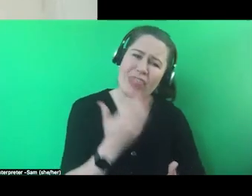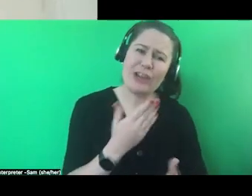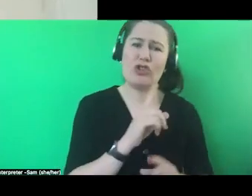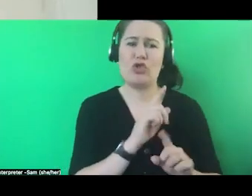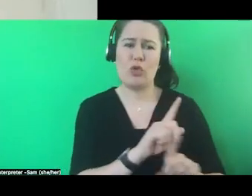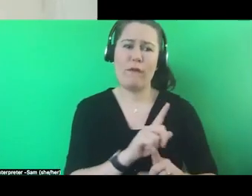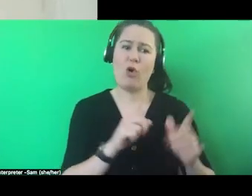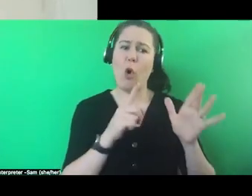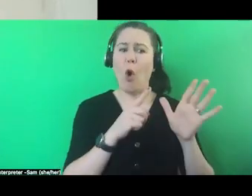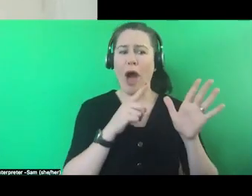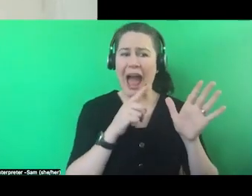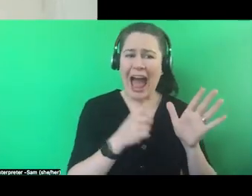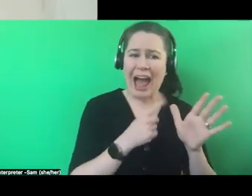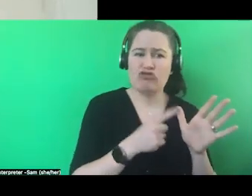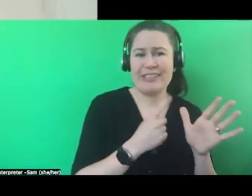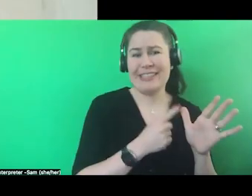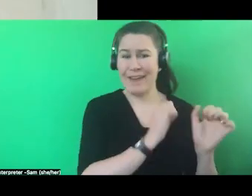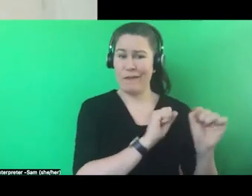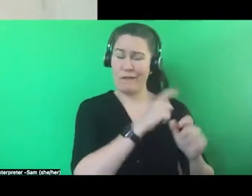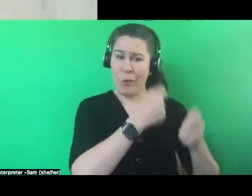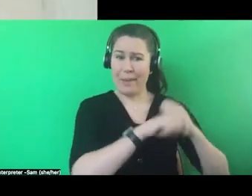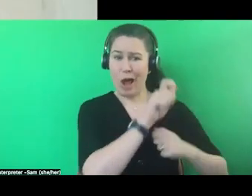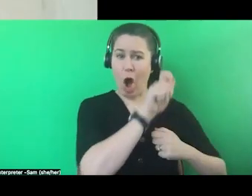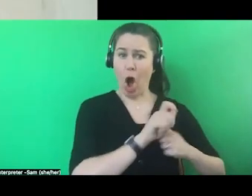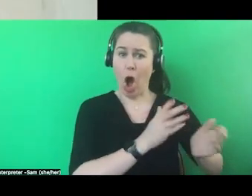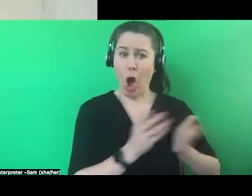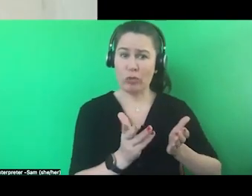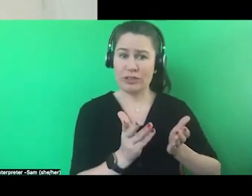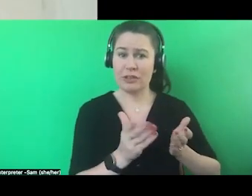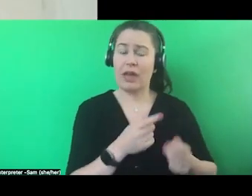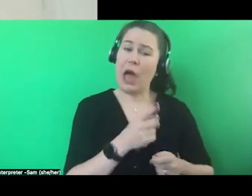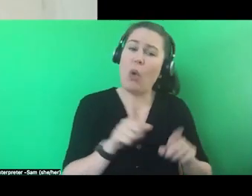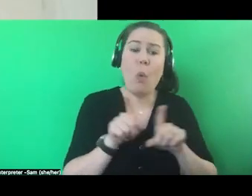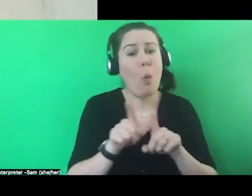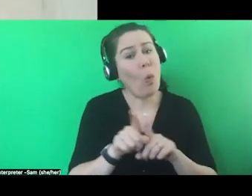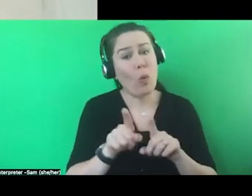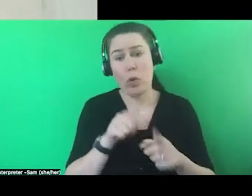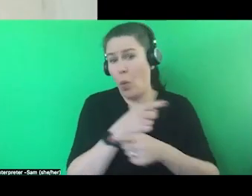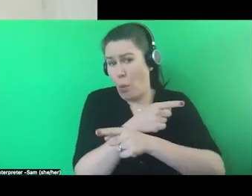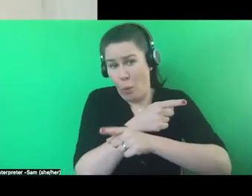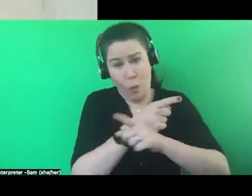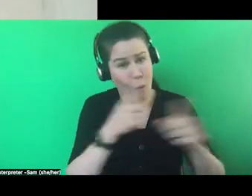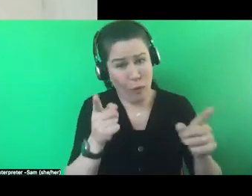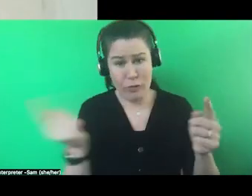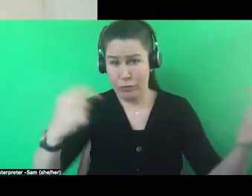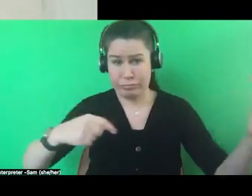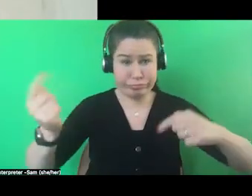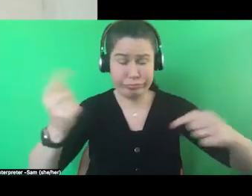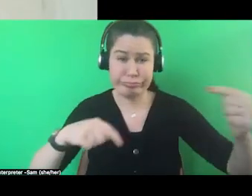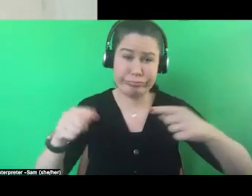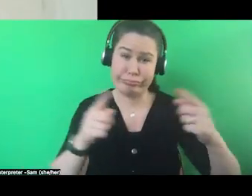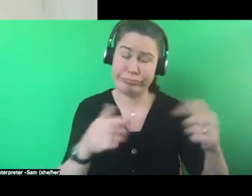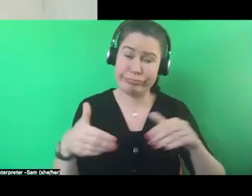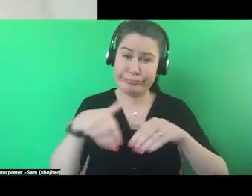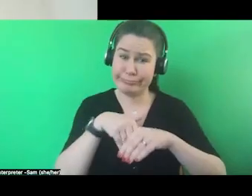event this evening. And of course, thank you also to all of you who have attended. I really